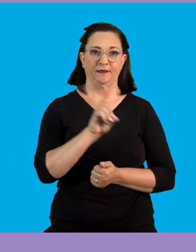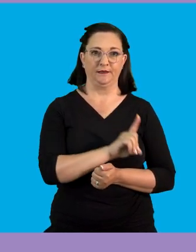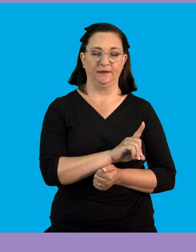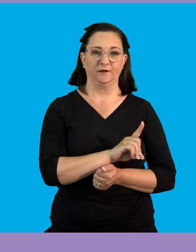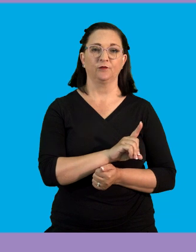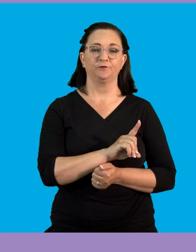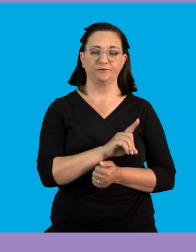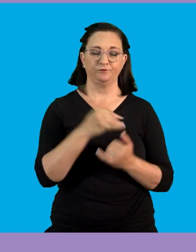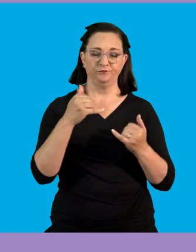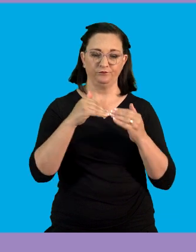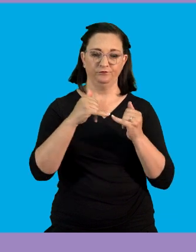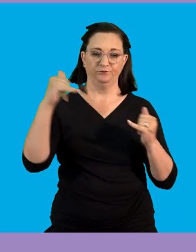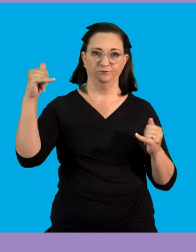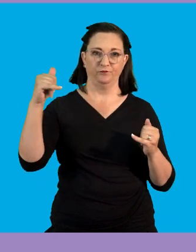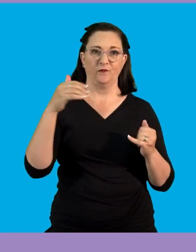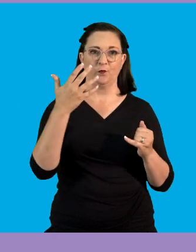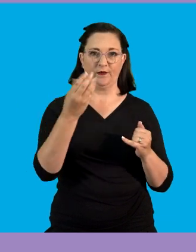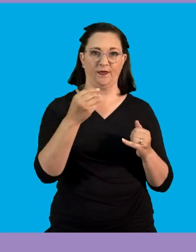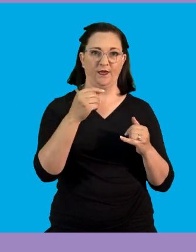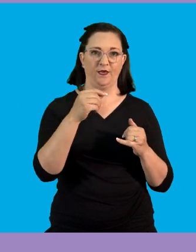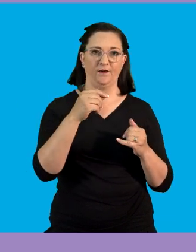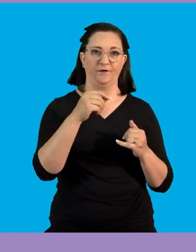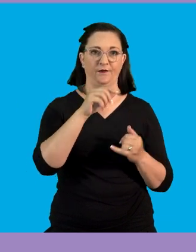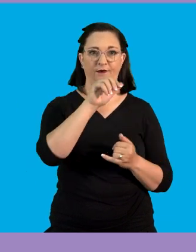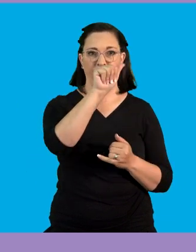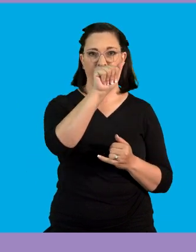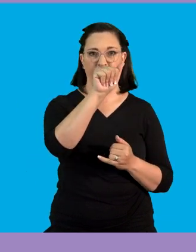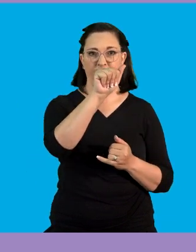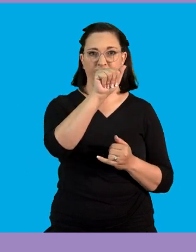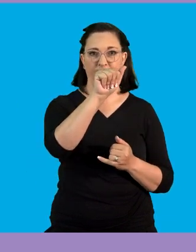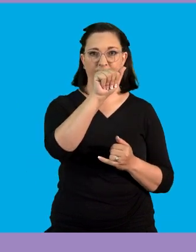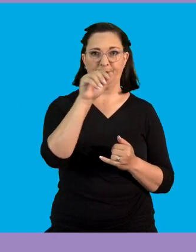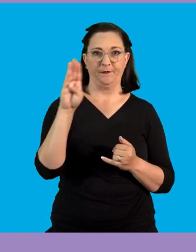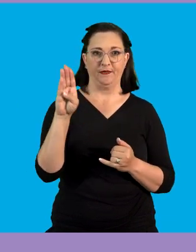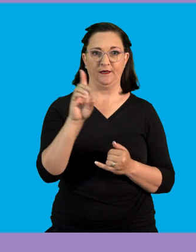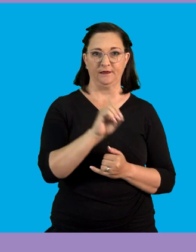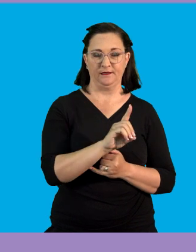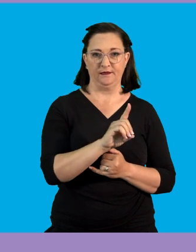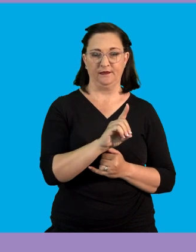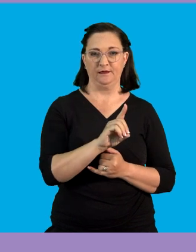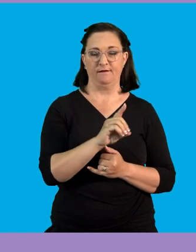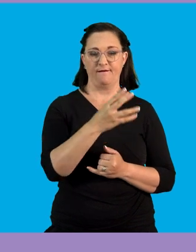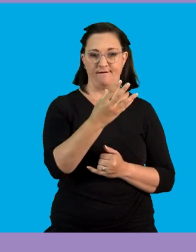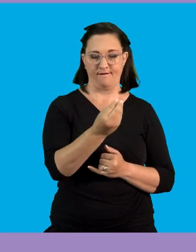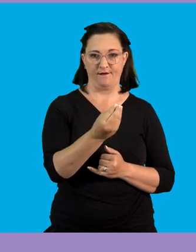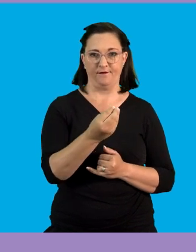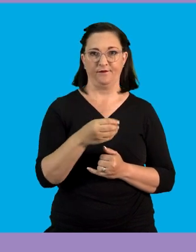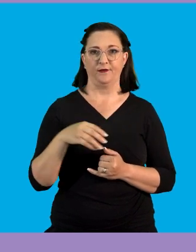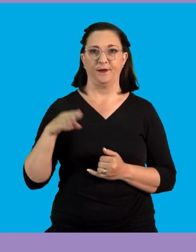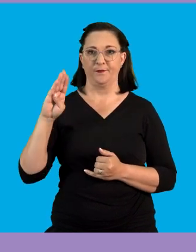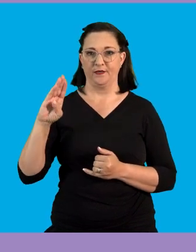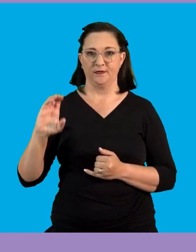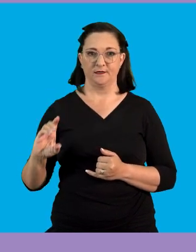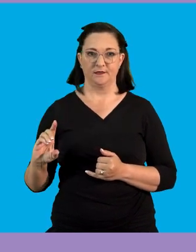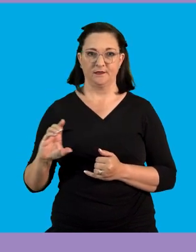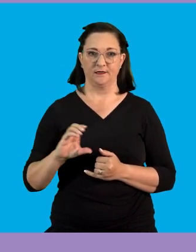line from B to D, that means we now have triangle ABD, the top one here, and